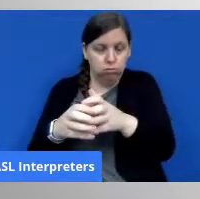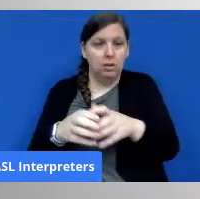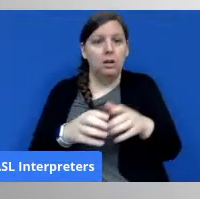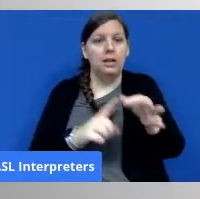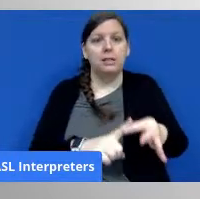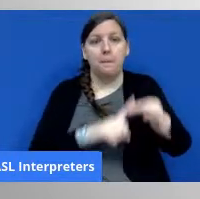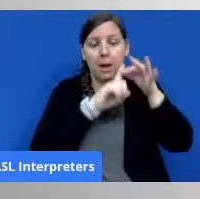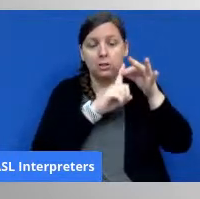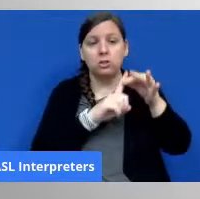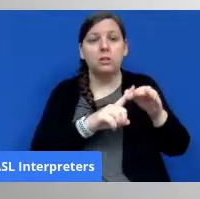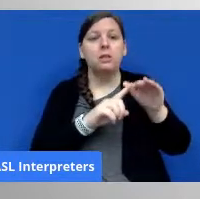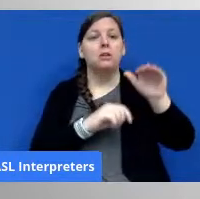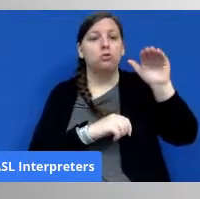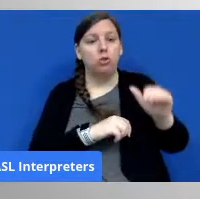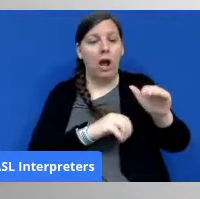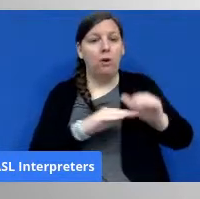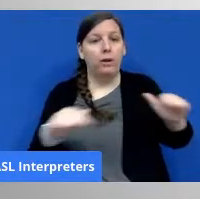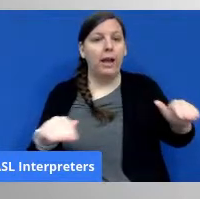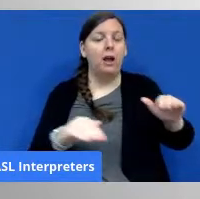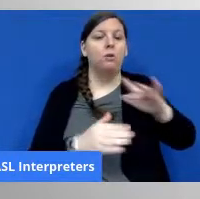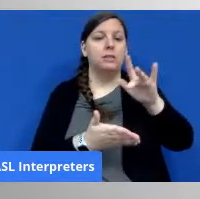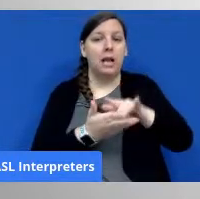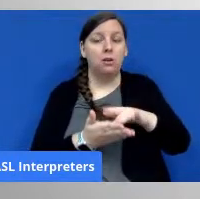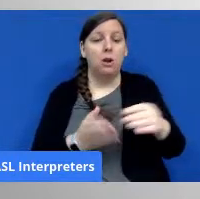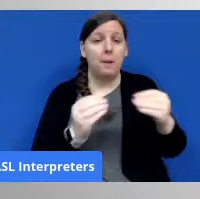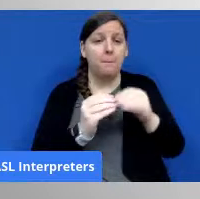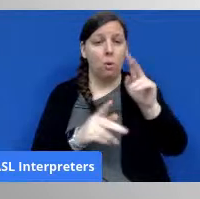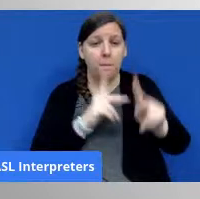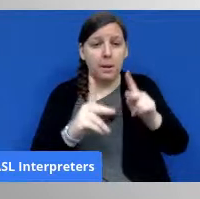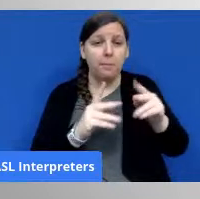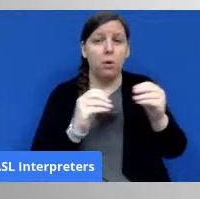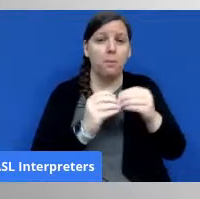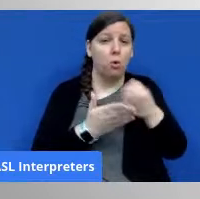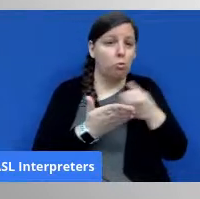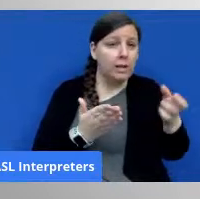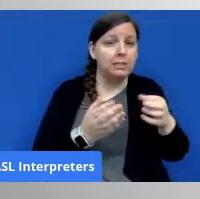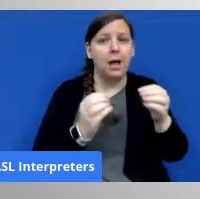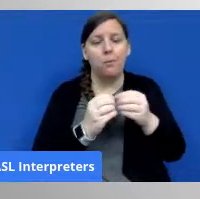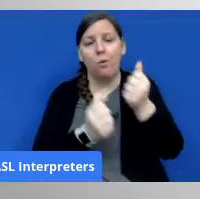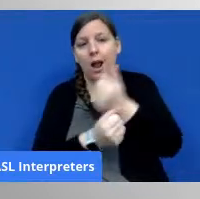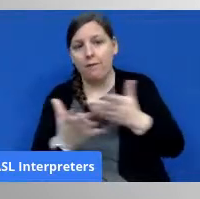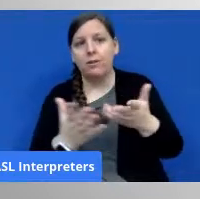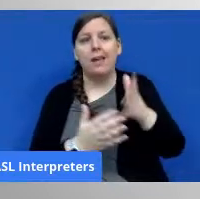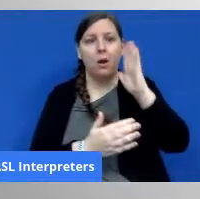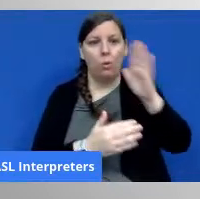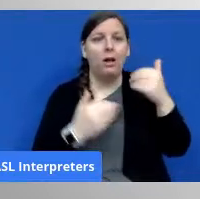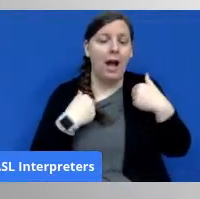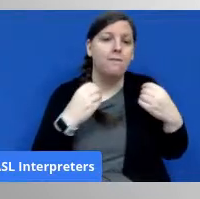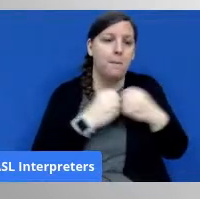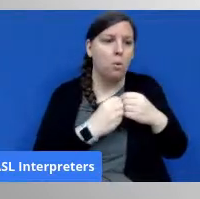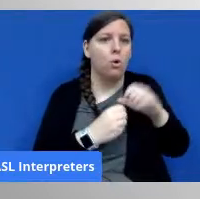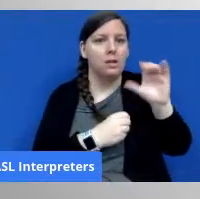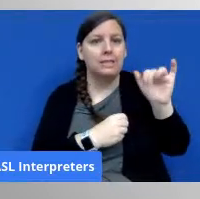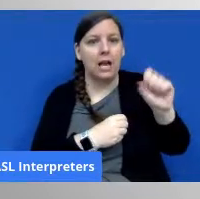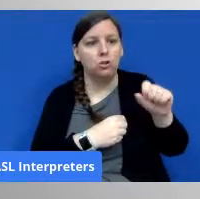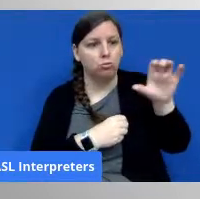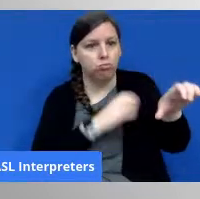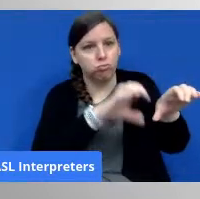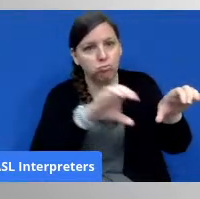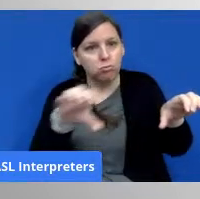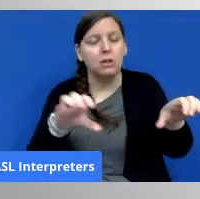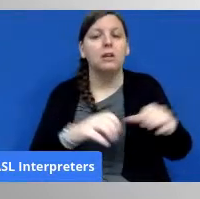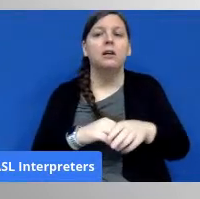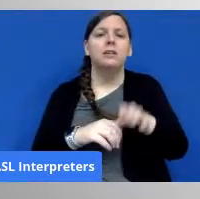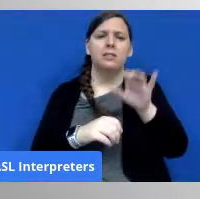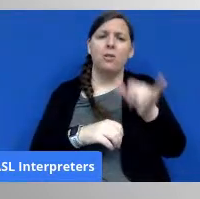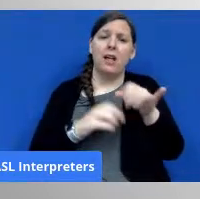centers, where there are more people, more resources, more everything, right? So yeah, it is an